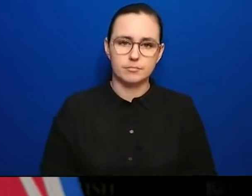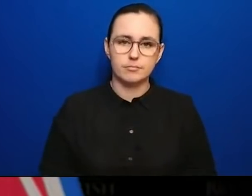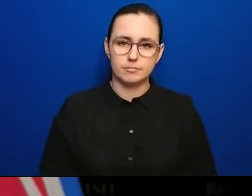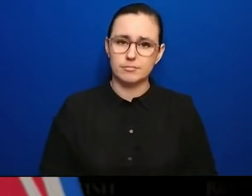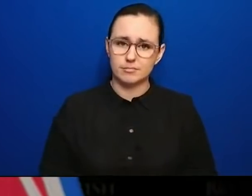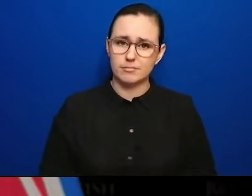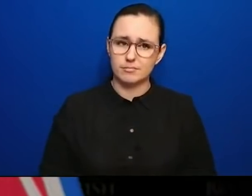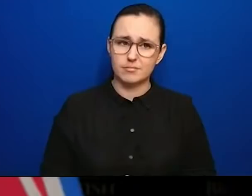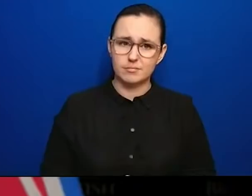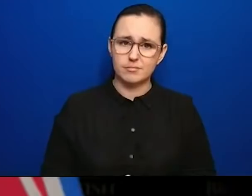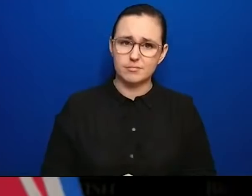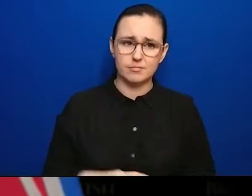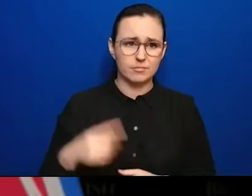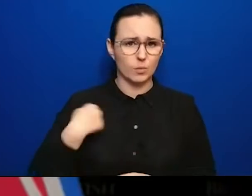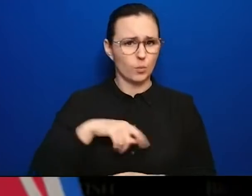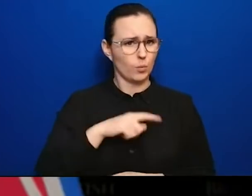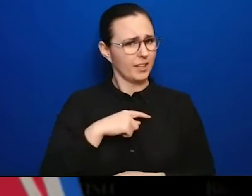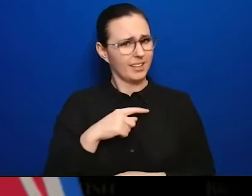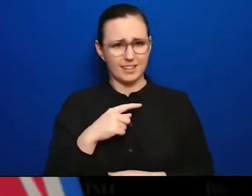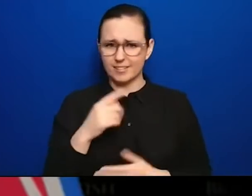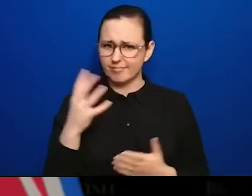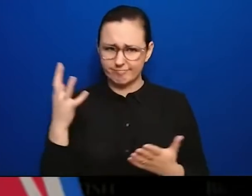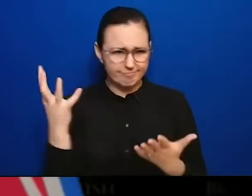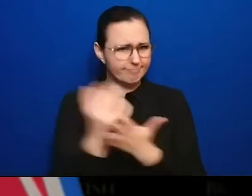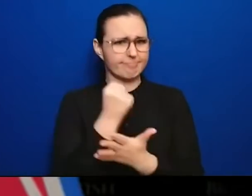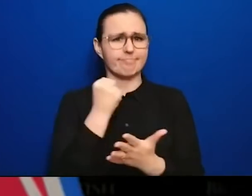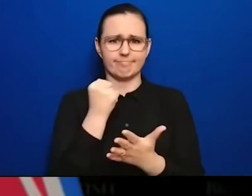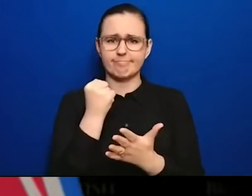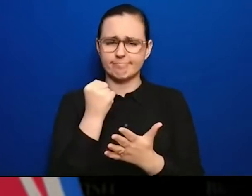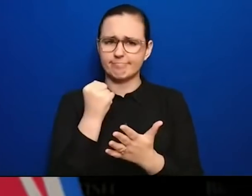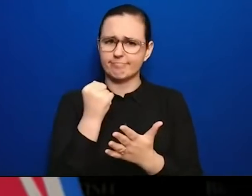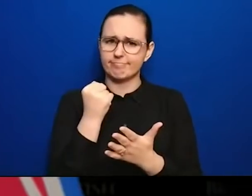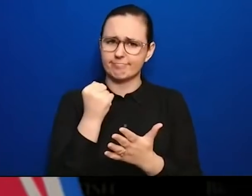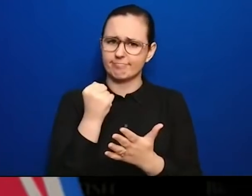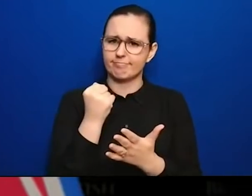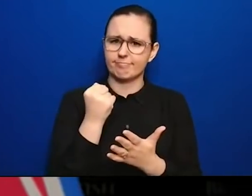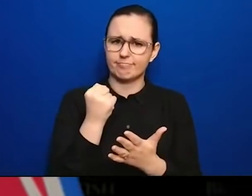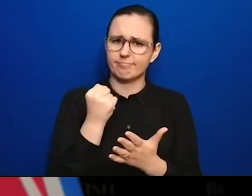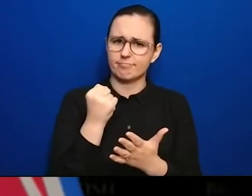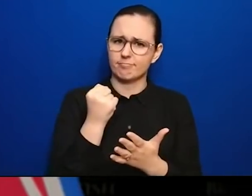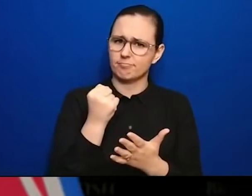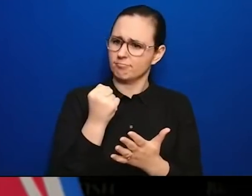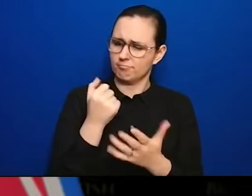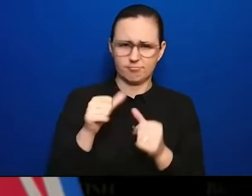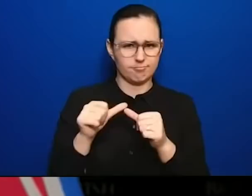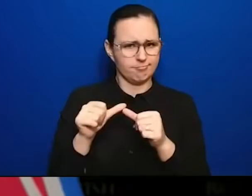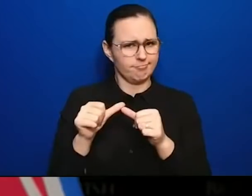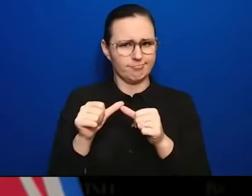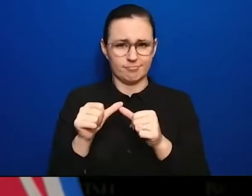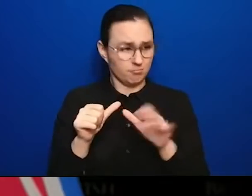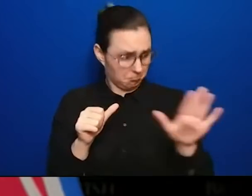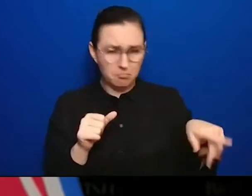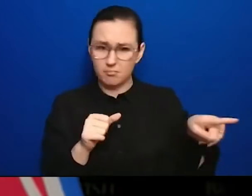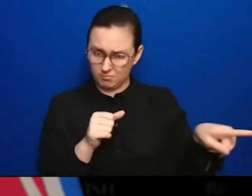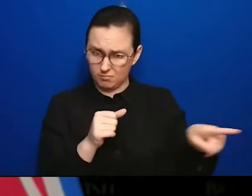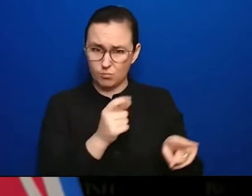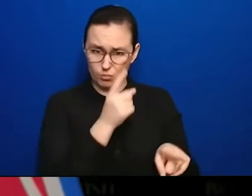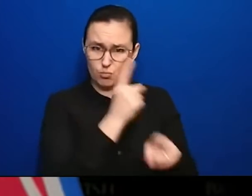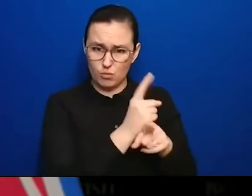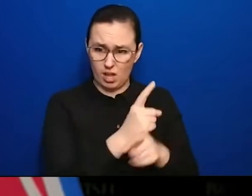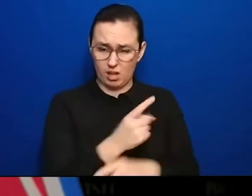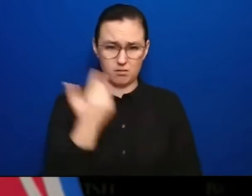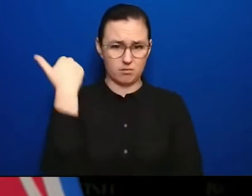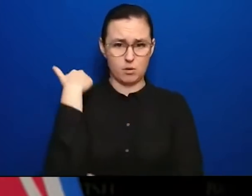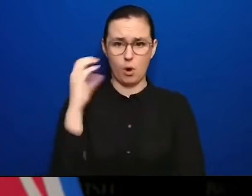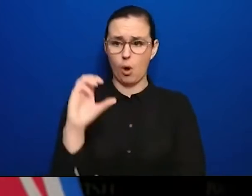their protection against COVID-19. You're right, we didn't know about Omicron when we announced on October 26th, but